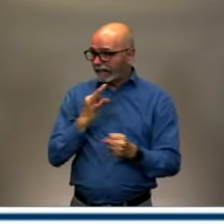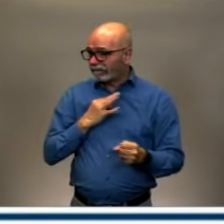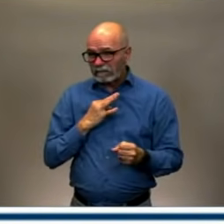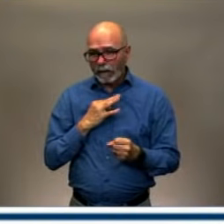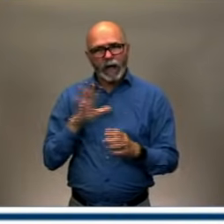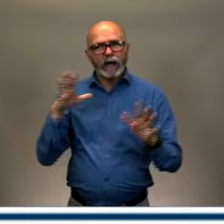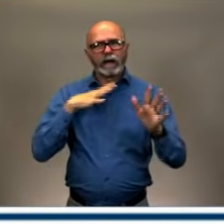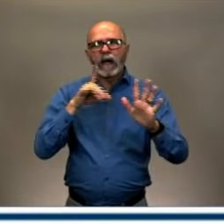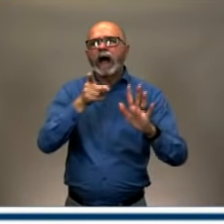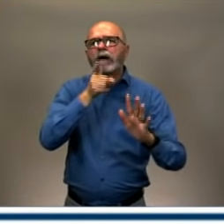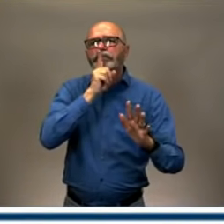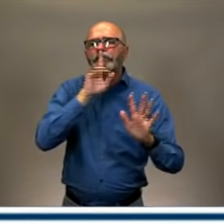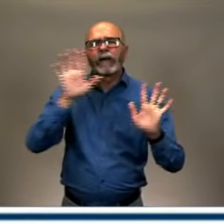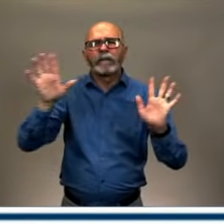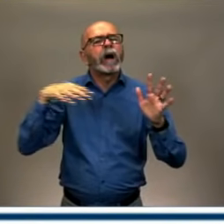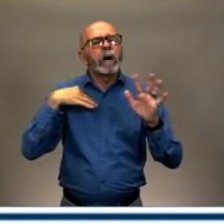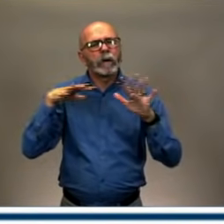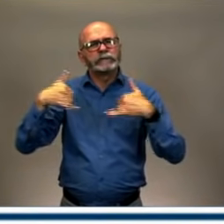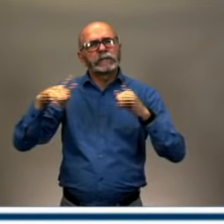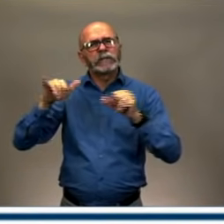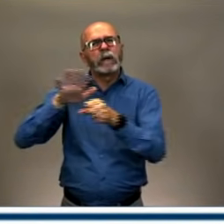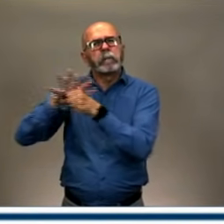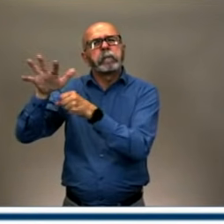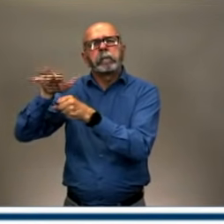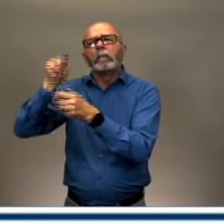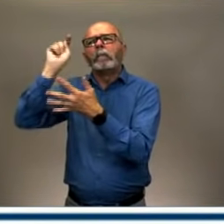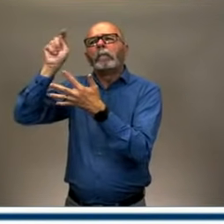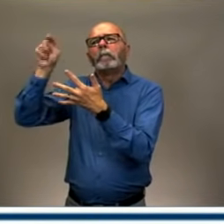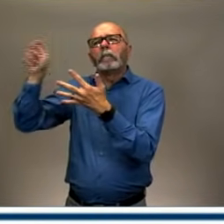in phase 1, and as I've just talked about,